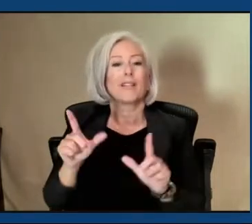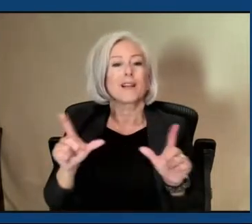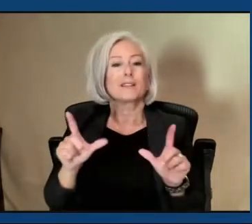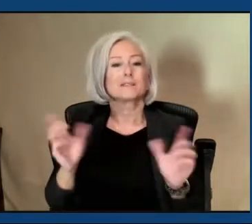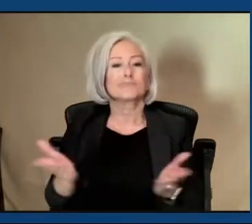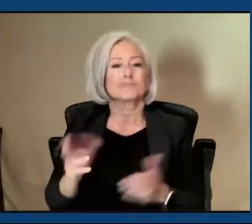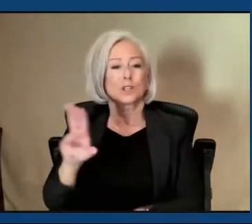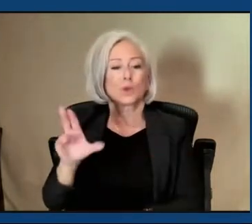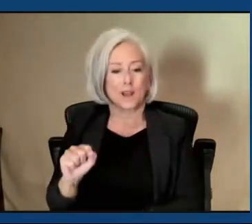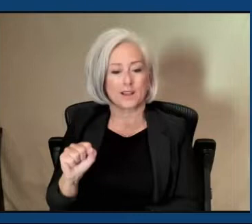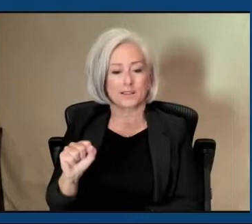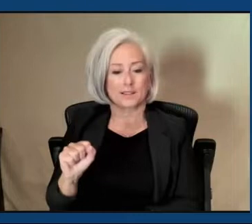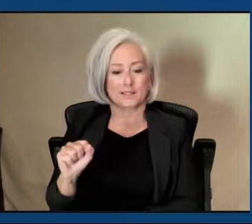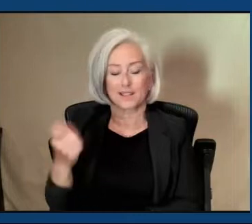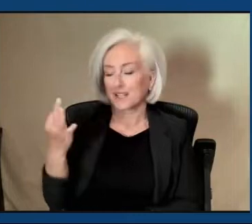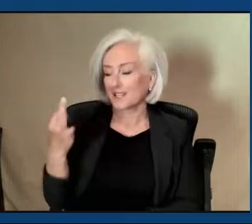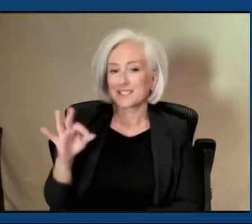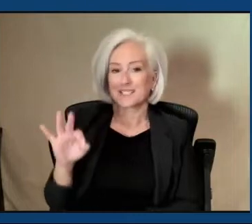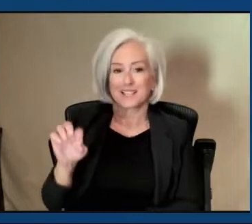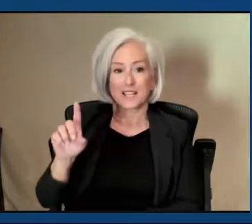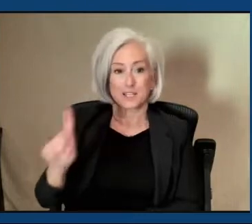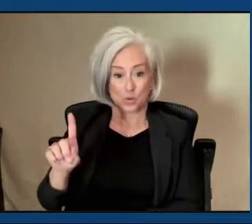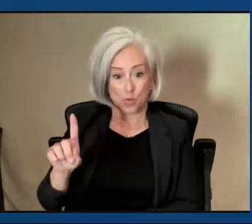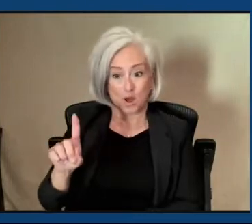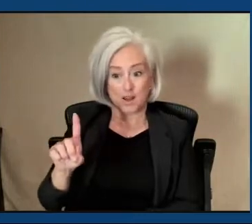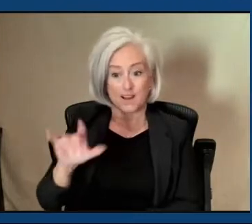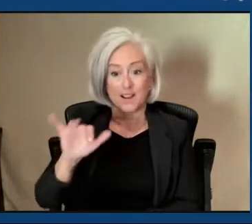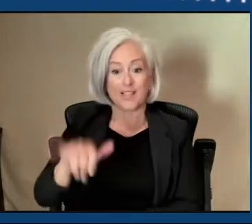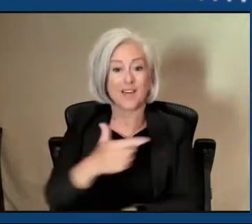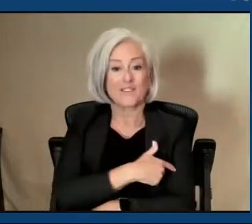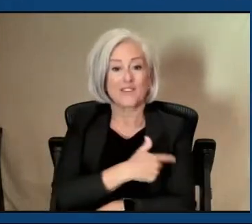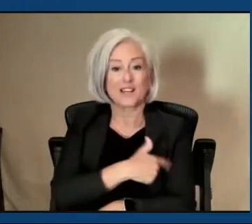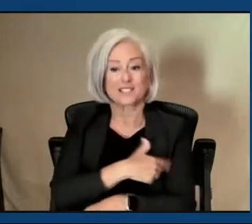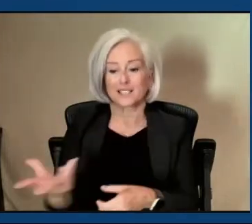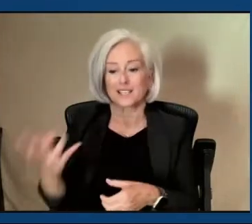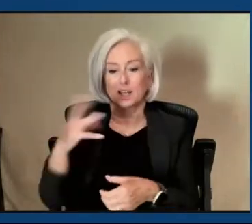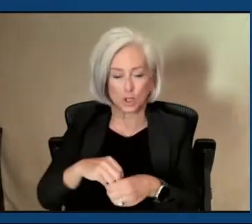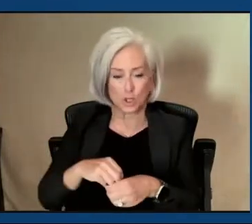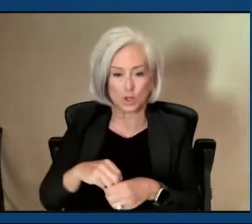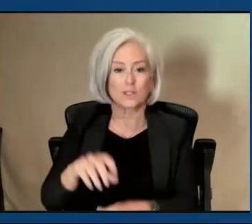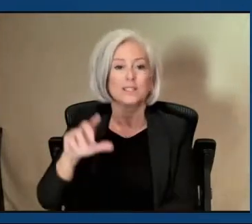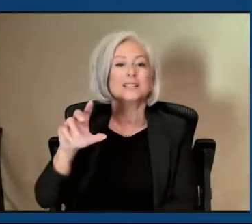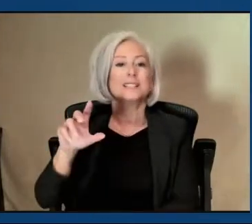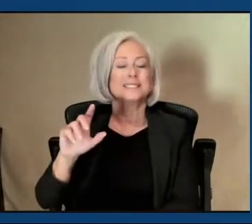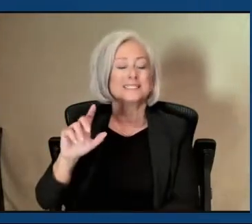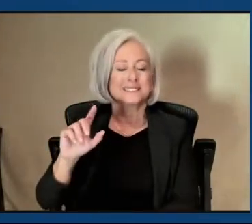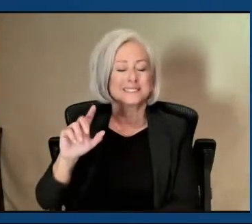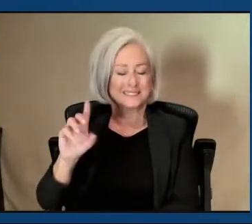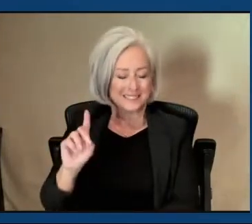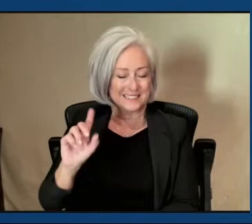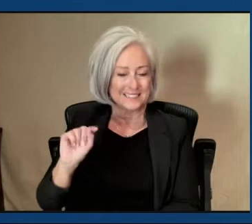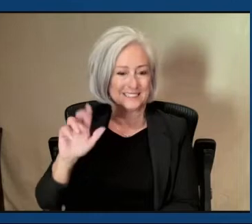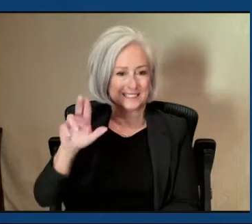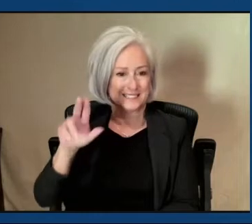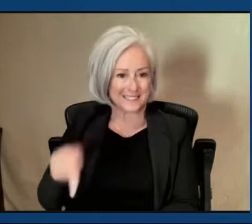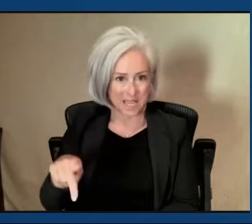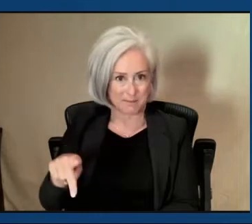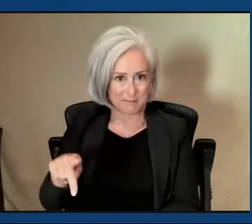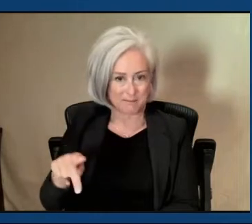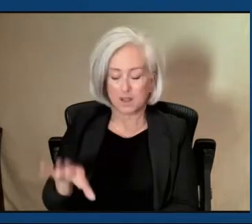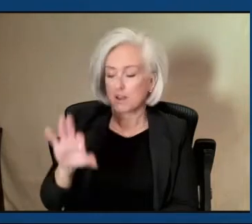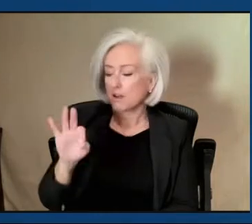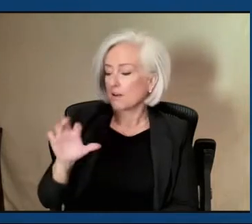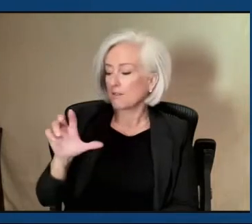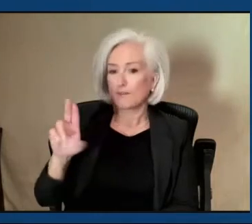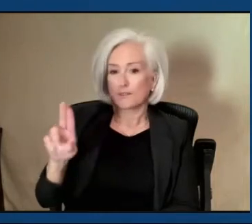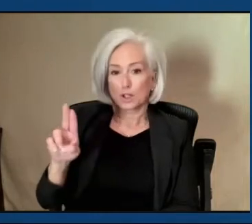is expanded to protect against diphtheria, tetanus, and pertussis. The flu pandemic of 1918 lasted 2 years,